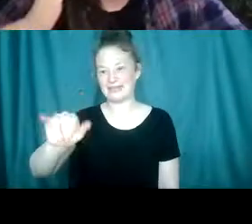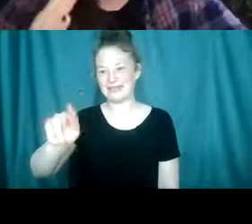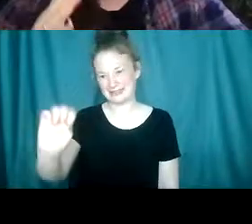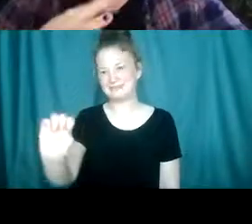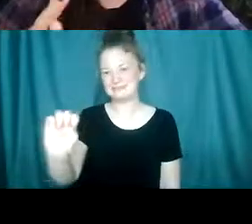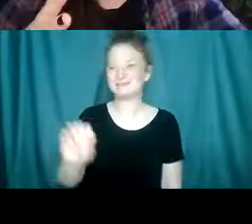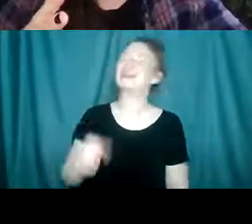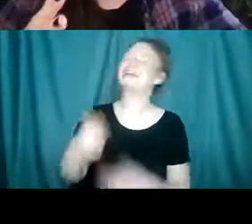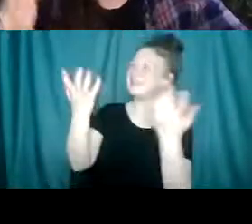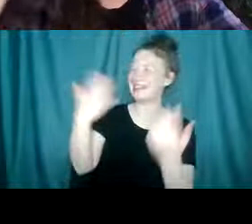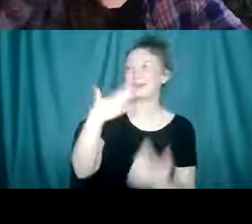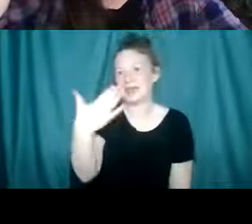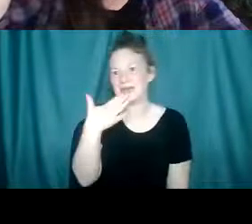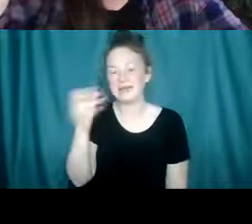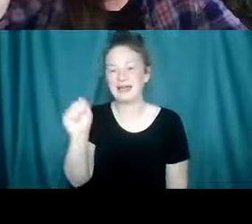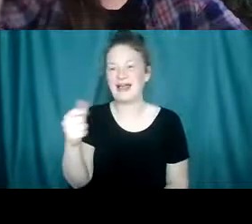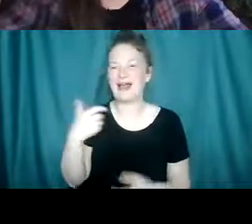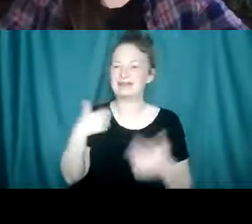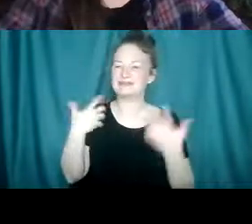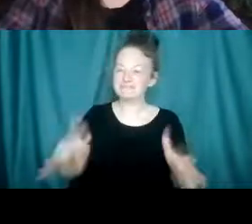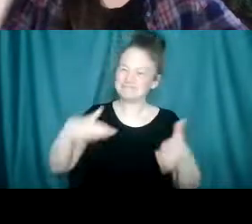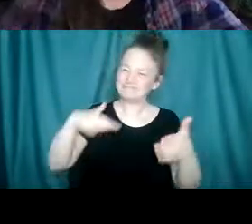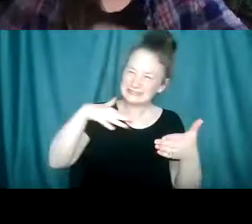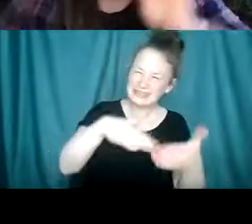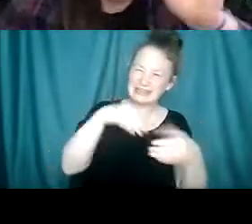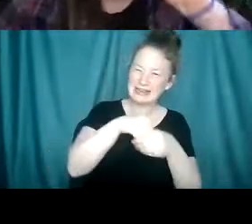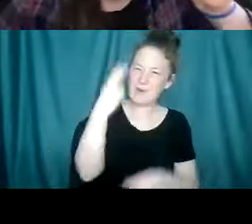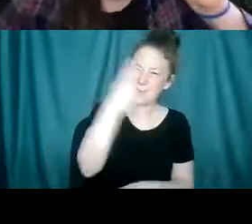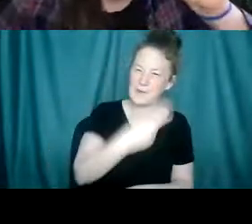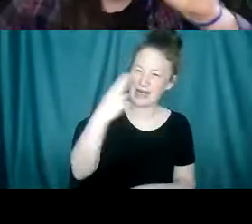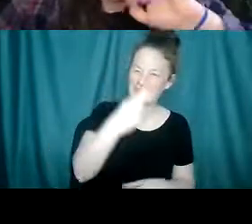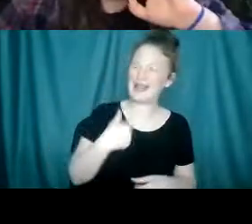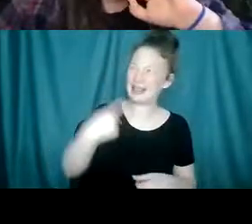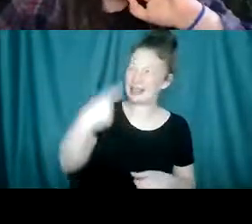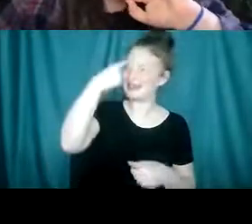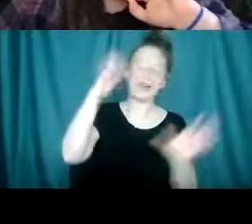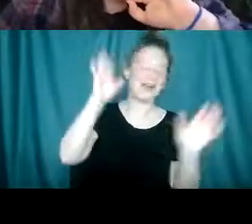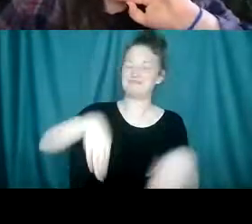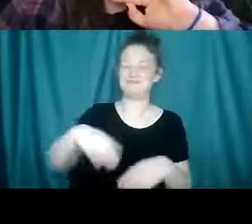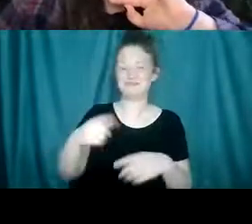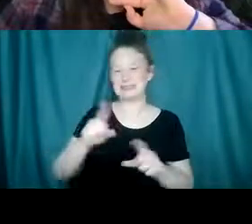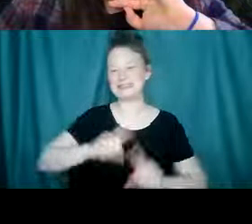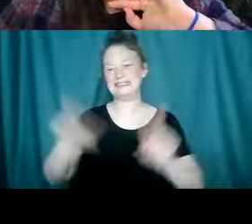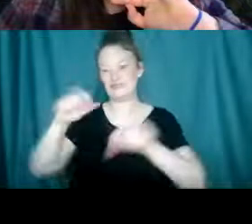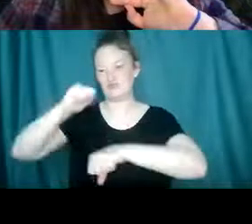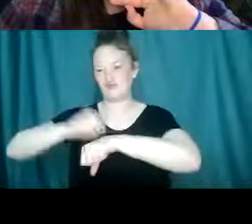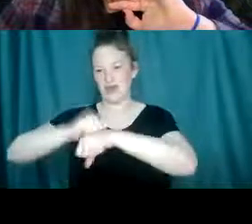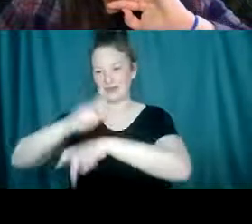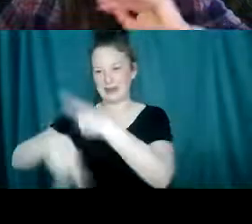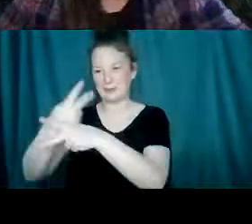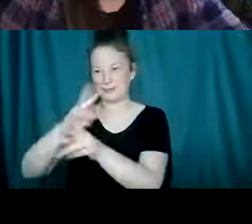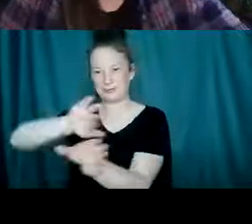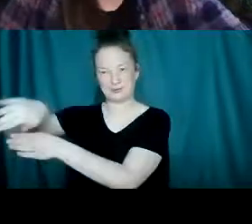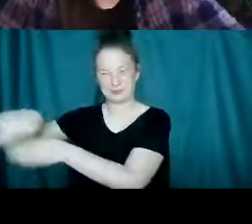I know. So I've done field work in Hawaii. I'm like, I know about green beaches. Anyway, but you're right. It's from that. Thank you for contributing that. The